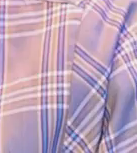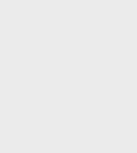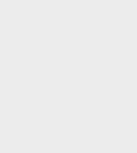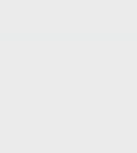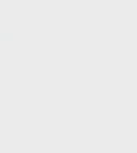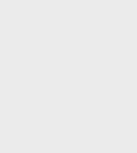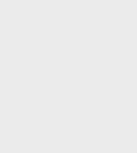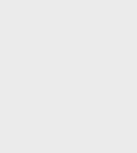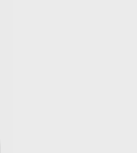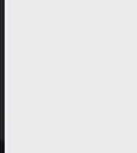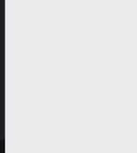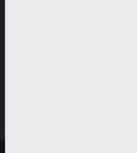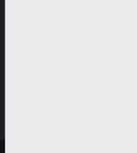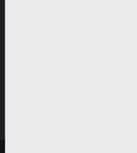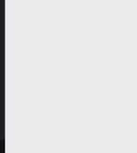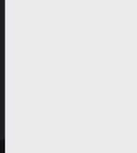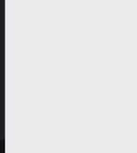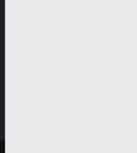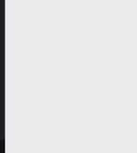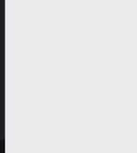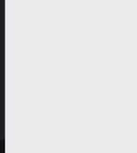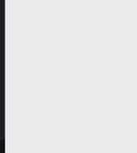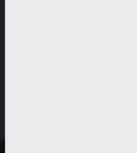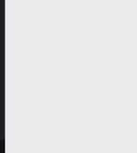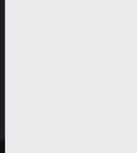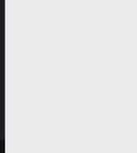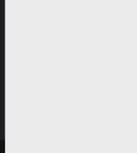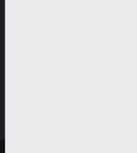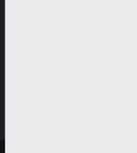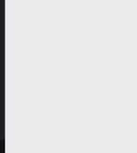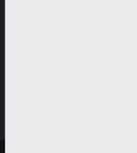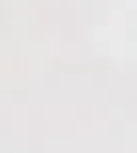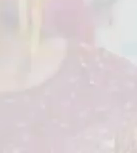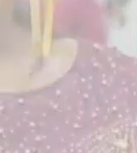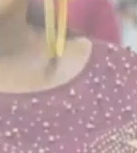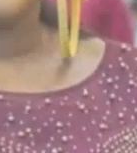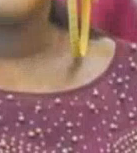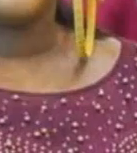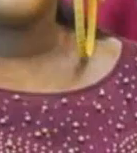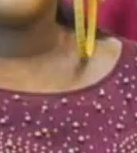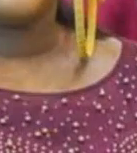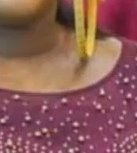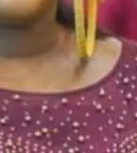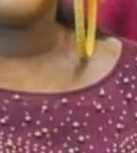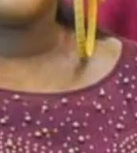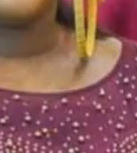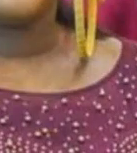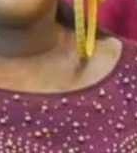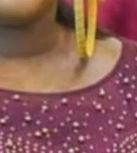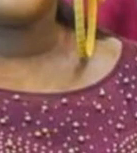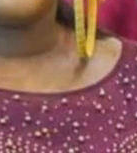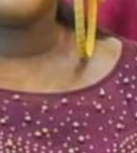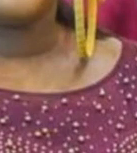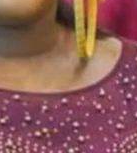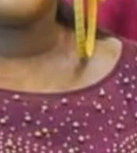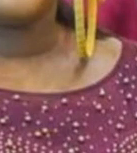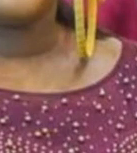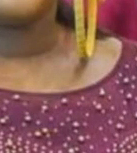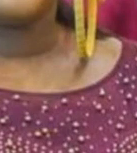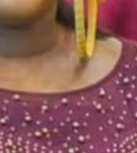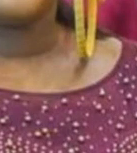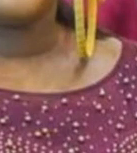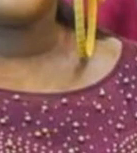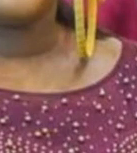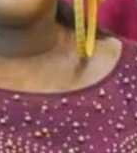called Jolly's Records. Jolly's Records is a maverick record label established by himself and his wife, Dr. Lizzie Johnson Suleman.